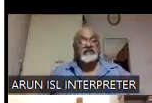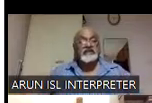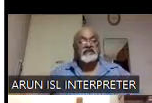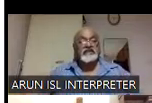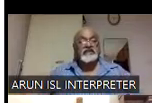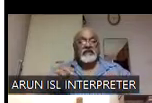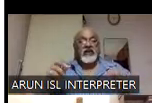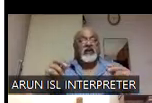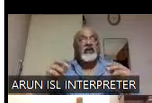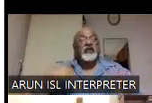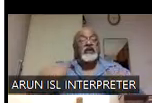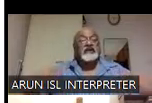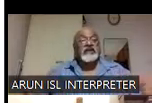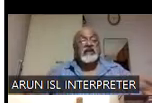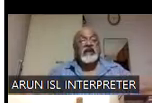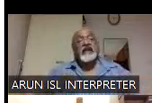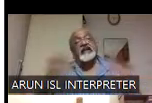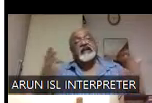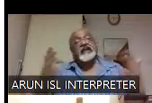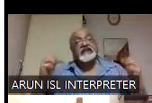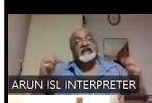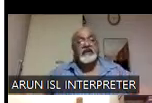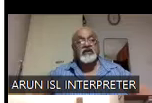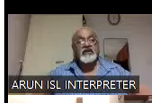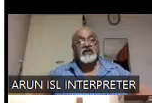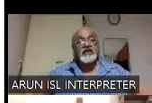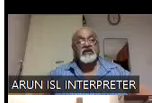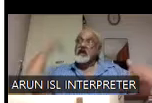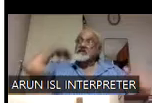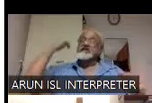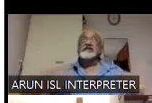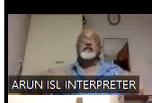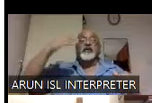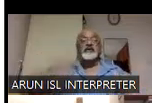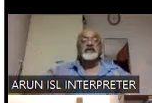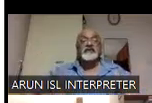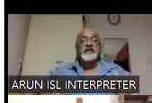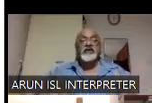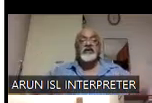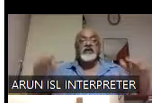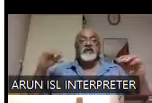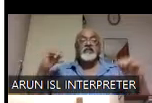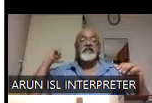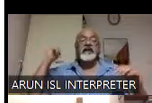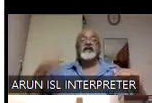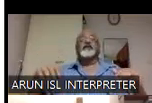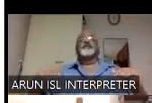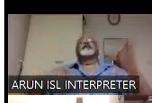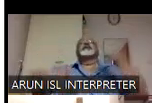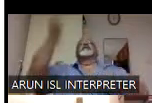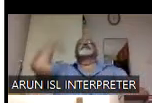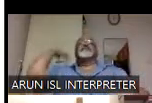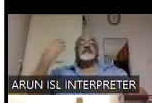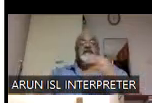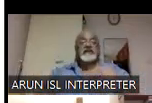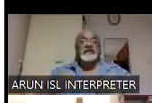sitting on a wheelchair, but on any chair which doesn't have a back support, or if the chair has a low back, then you will